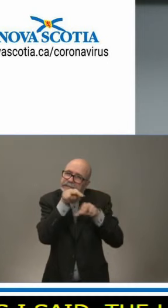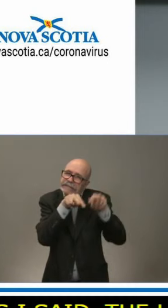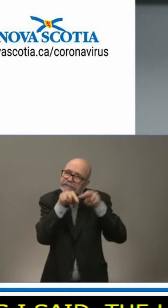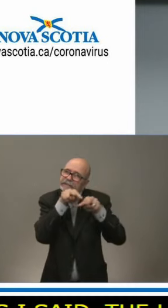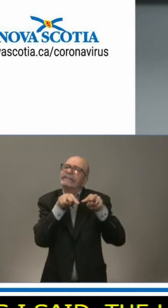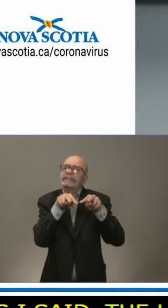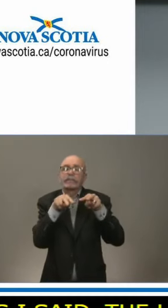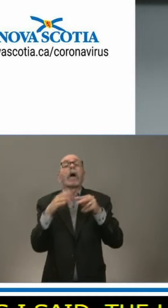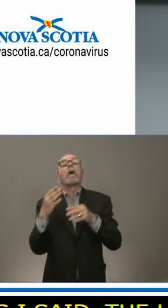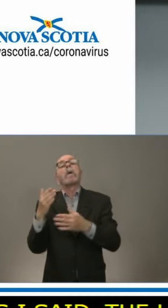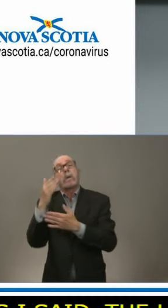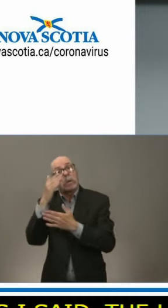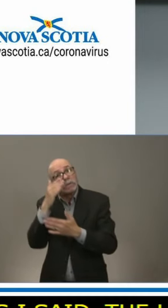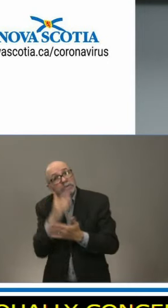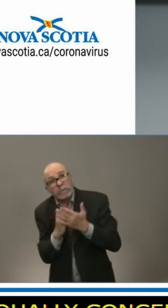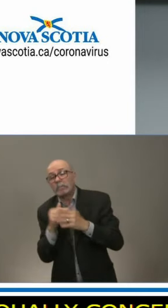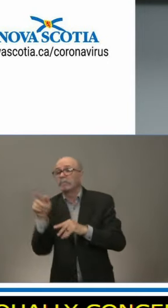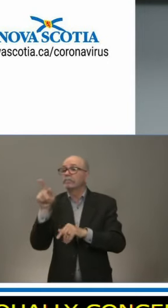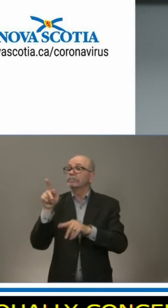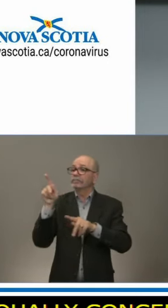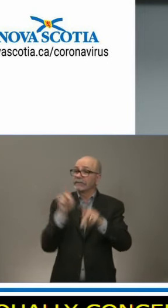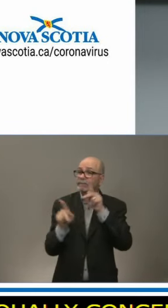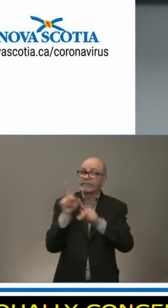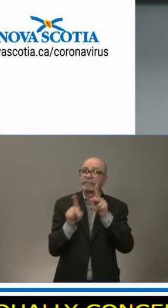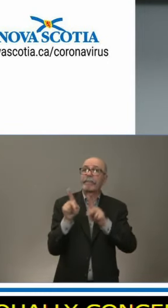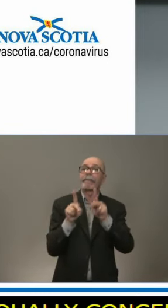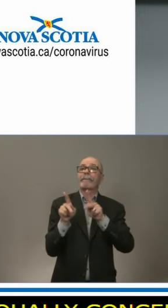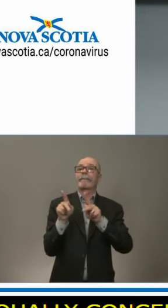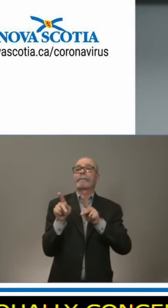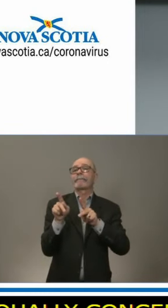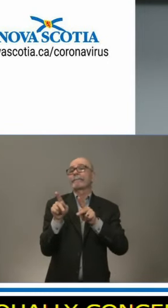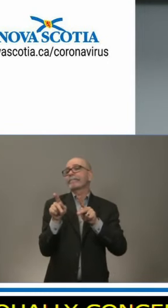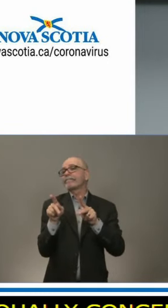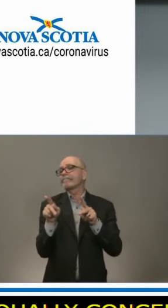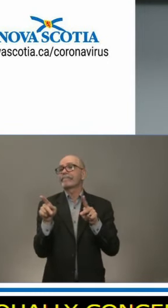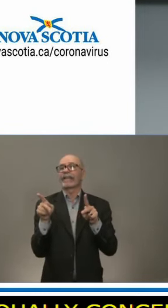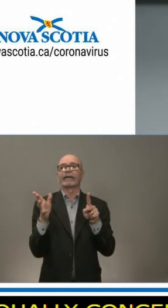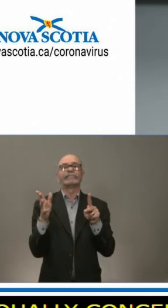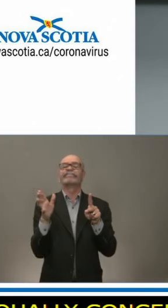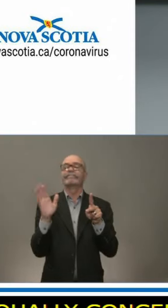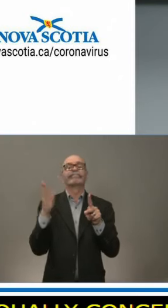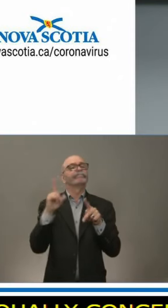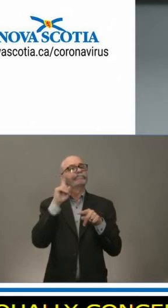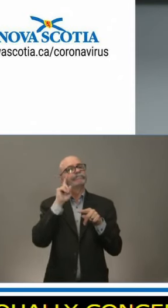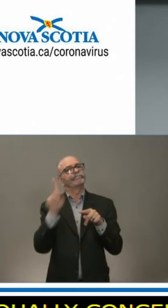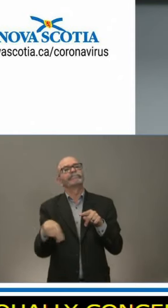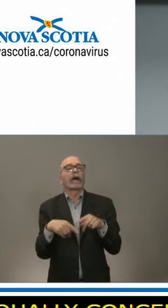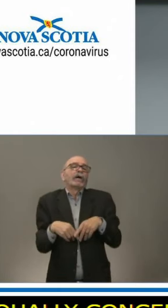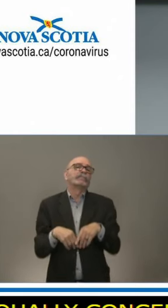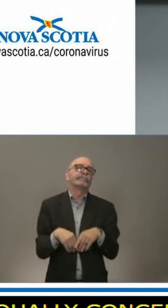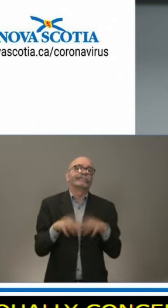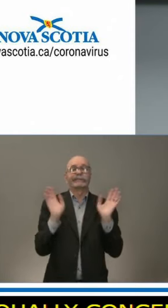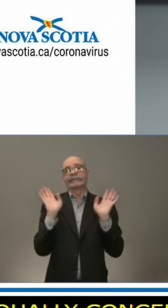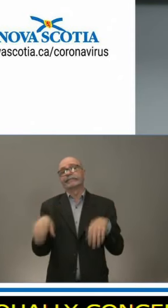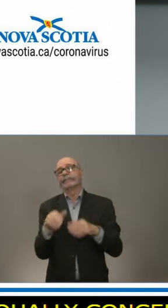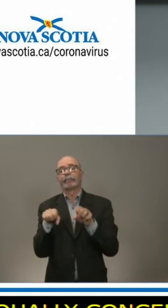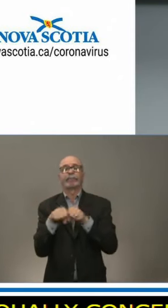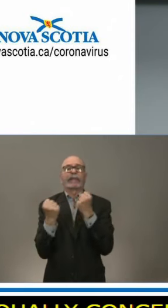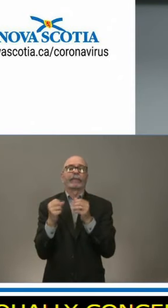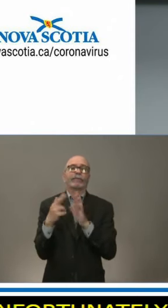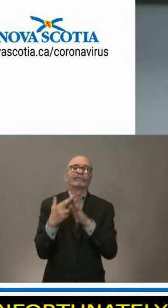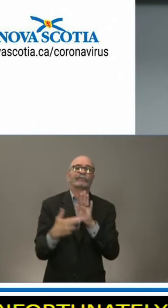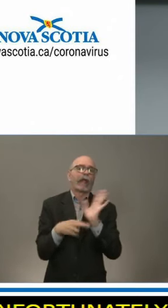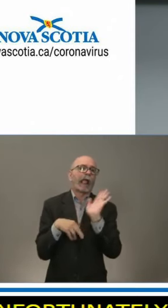are, because of their willful not following the requirements to minimize